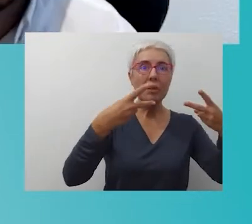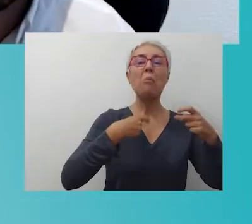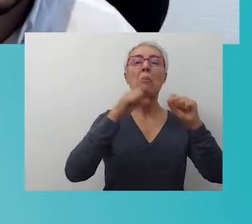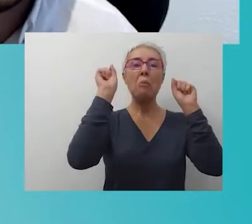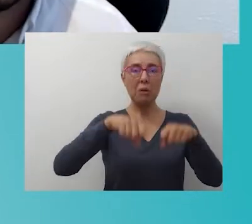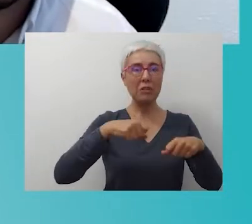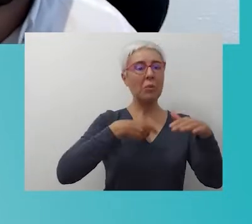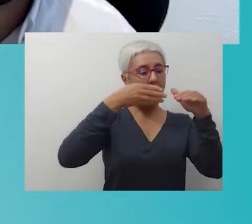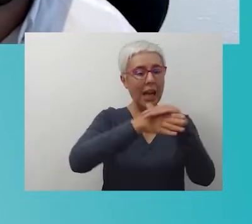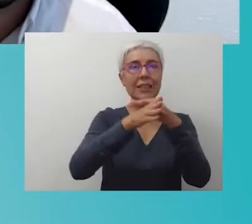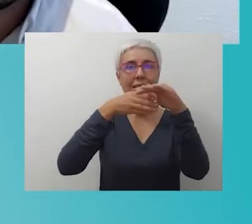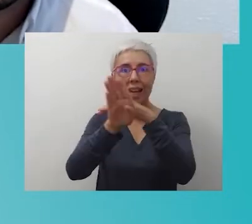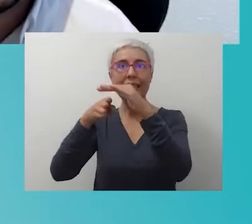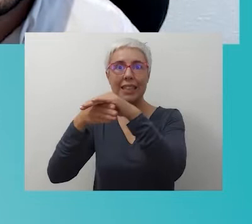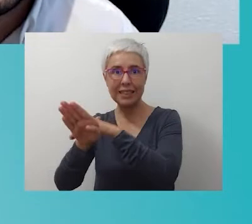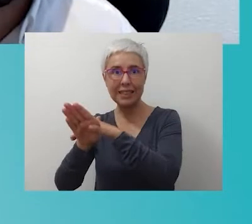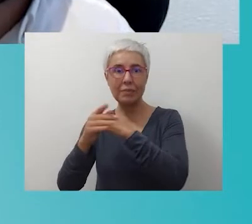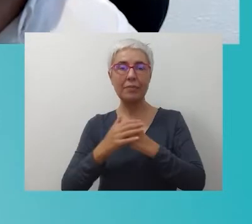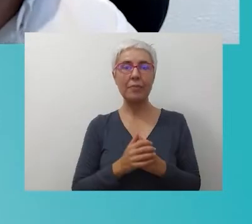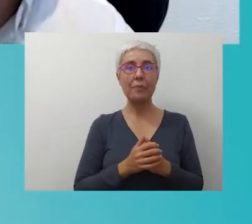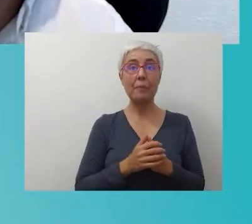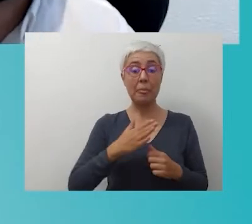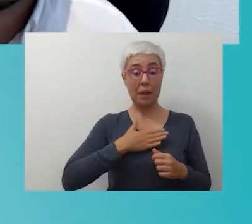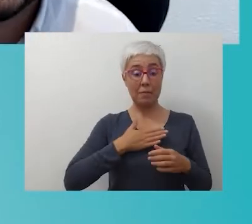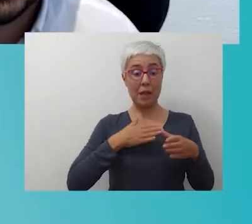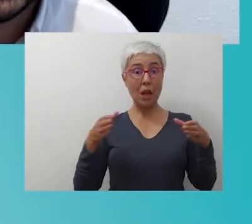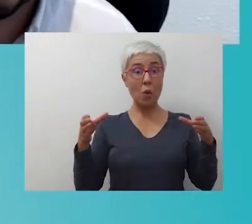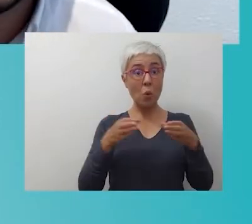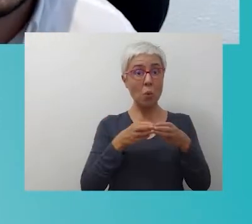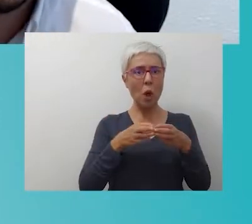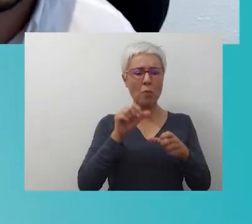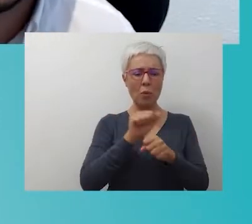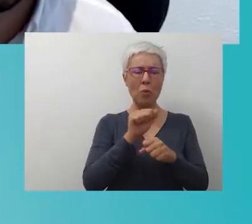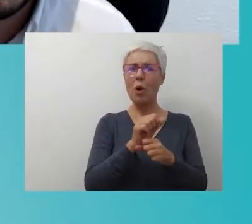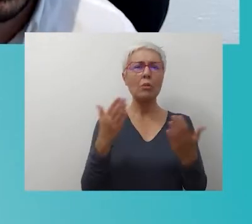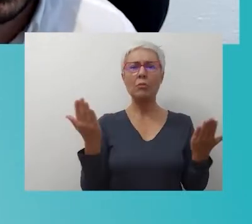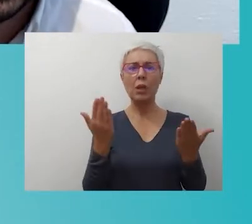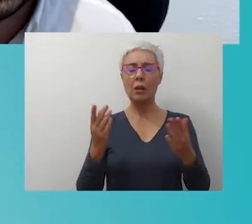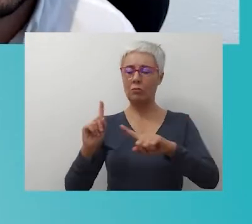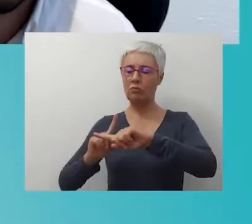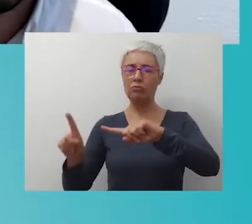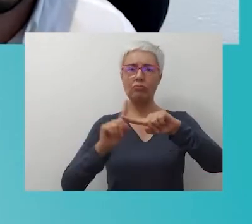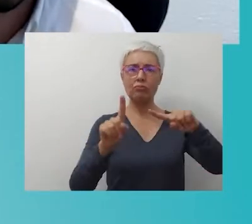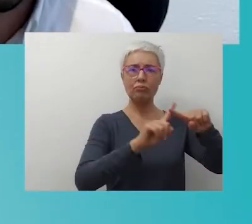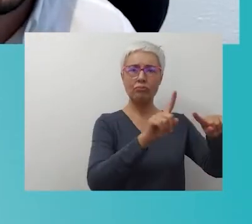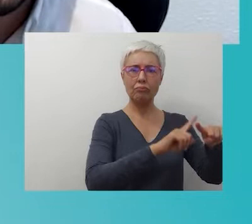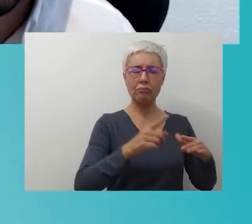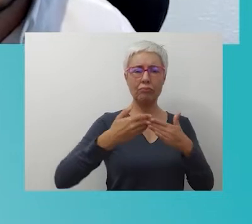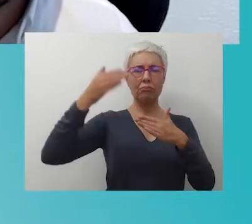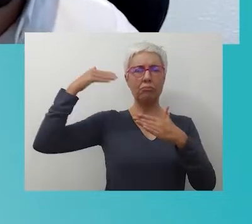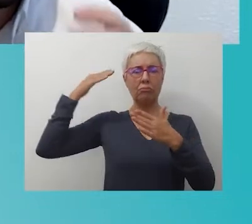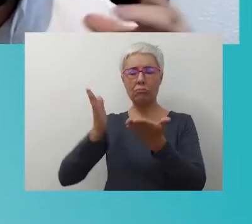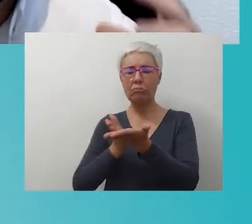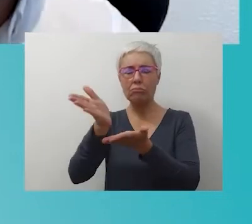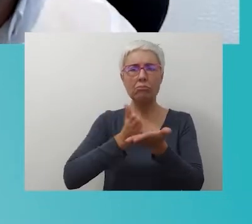this kind of accessibility options. Behind the Be My Vega team is a multidisciplinary group of people